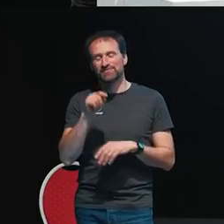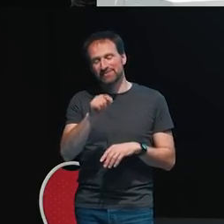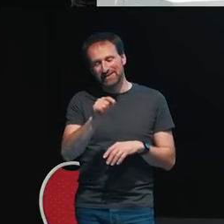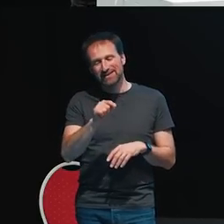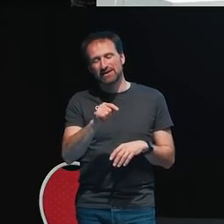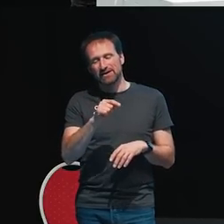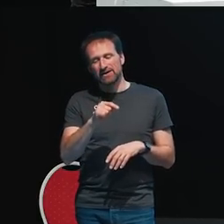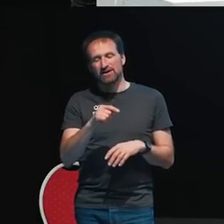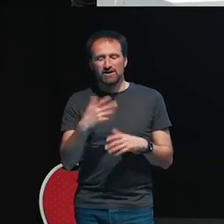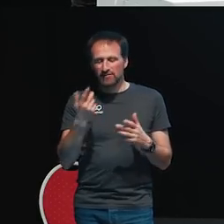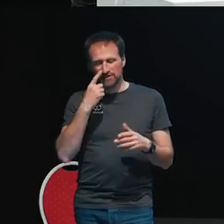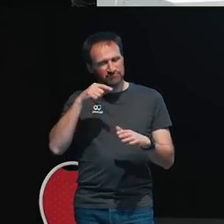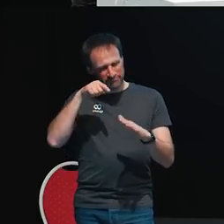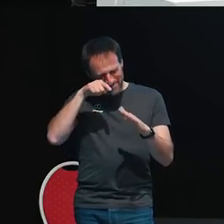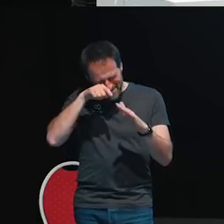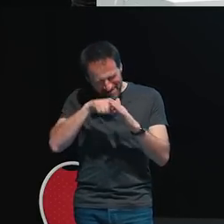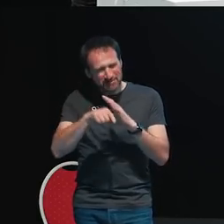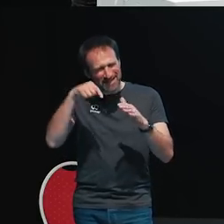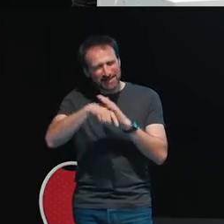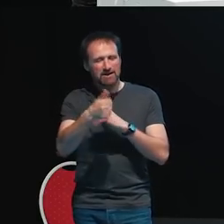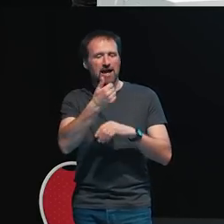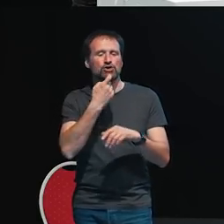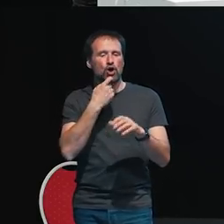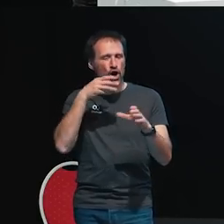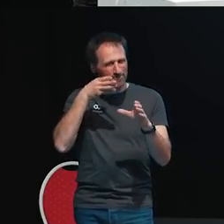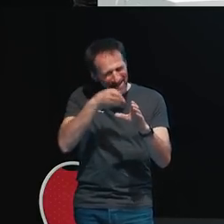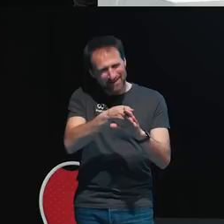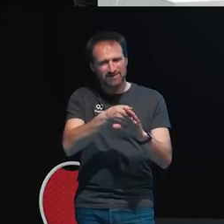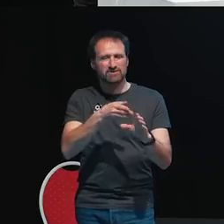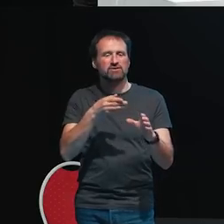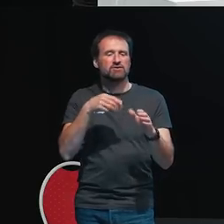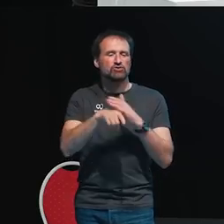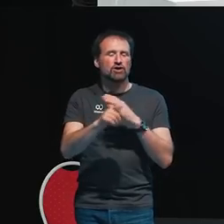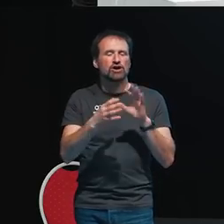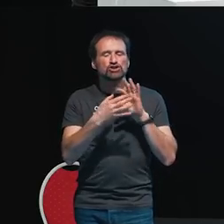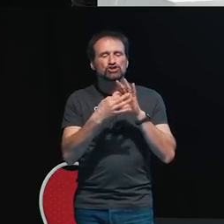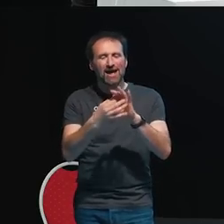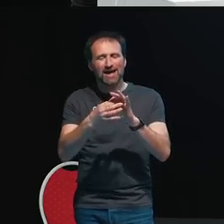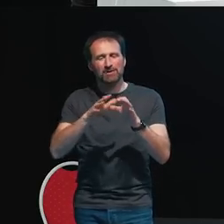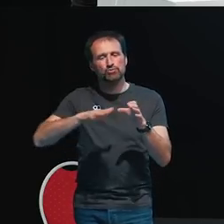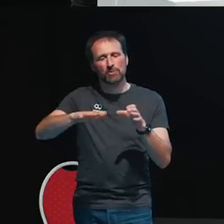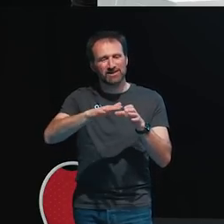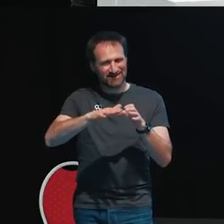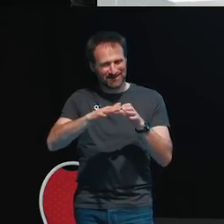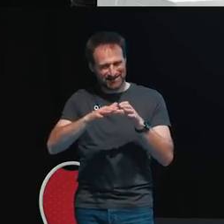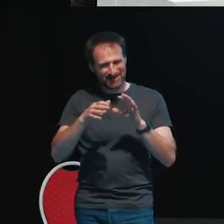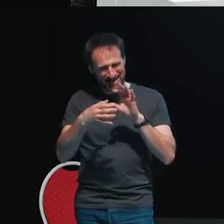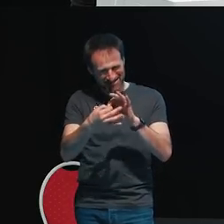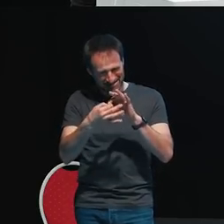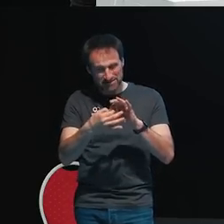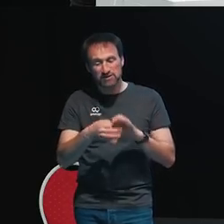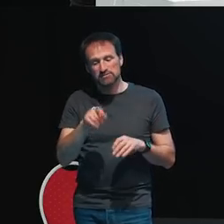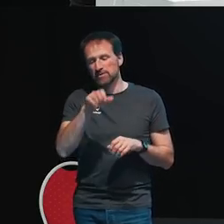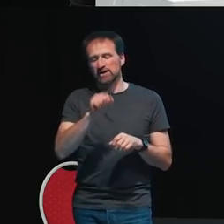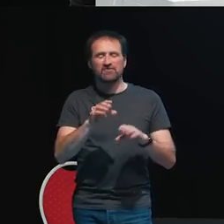If you dig deeply into an object and you chain property accesses, you can use